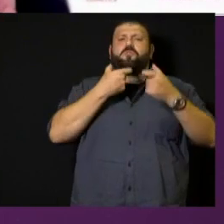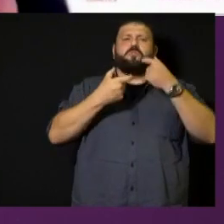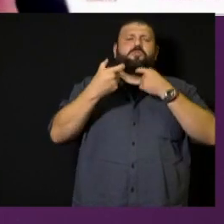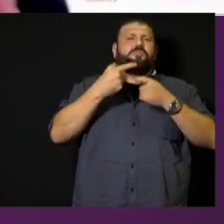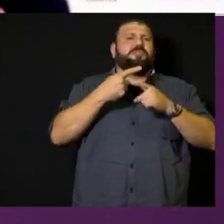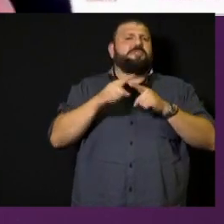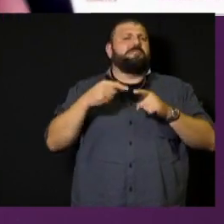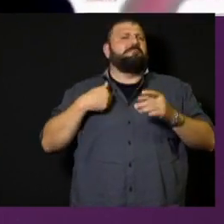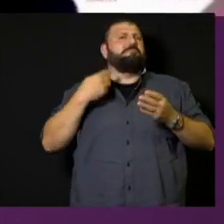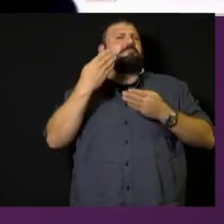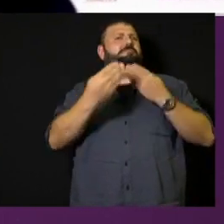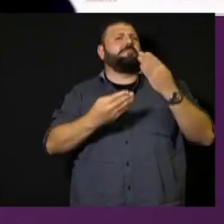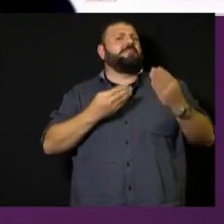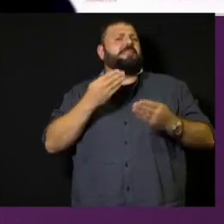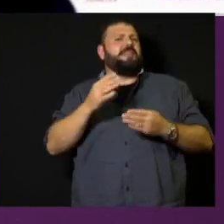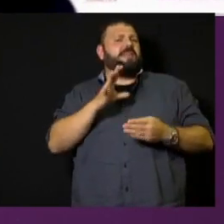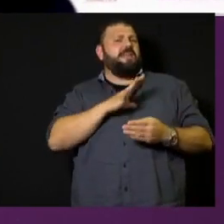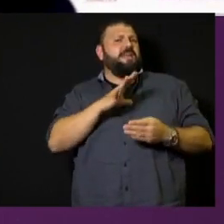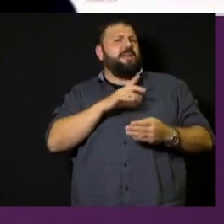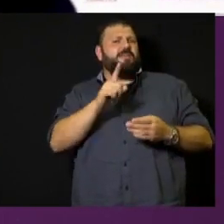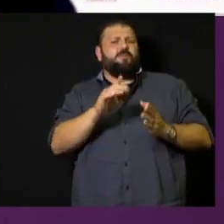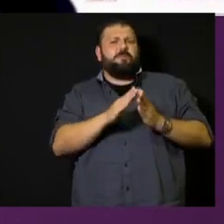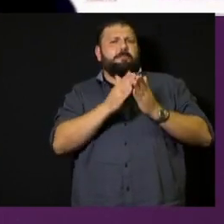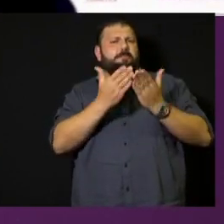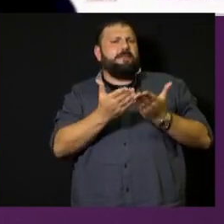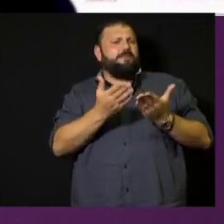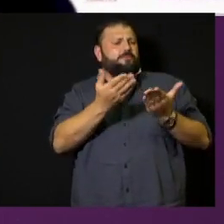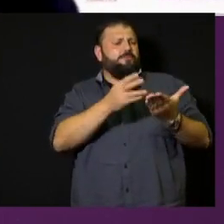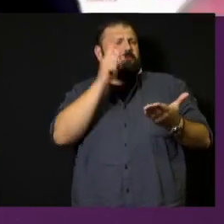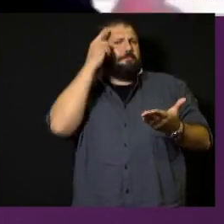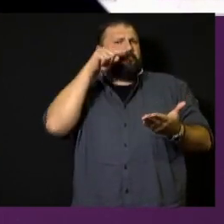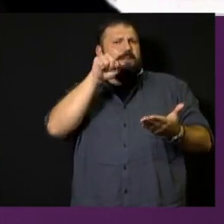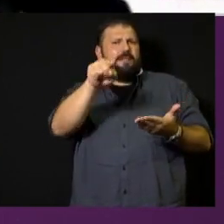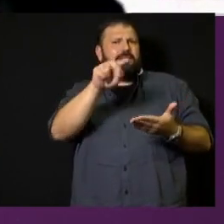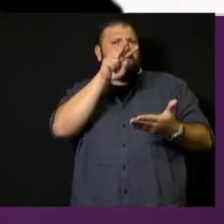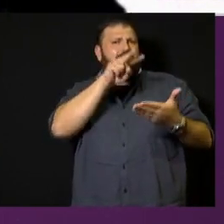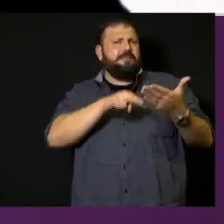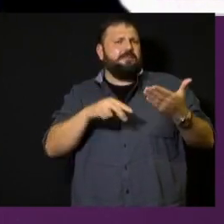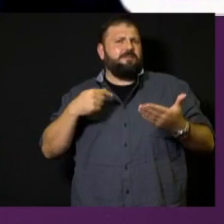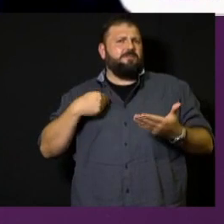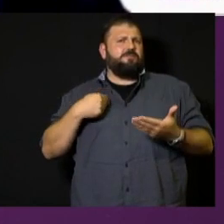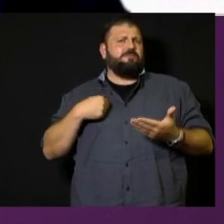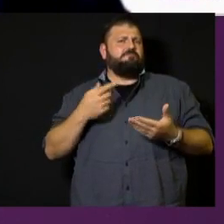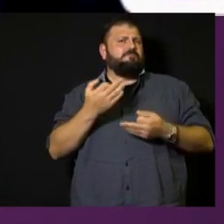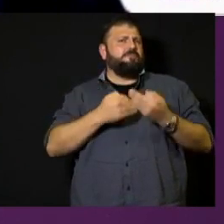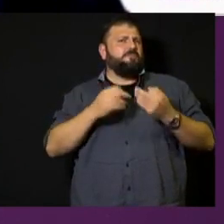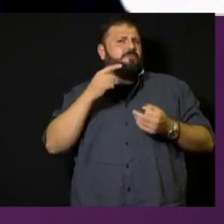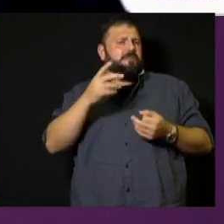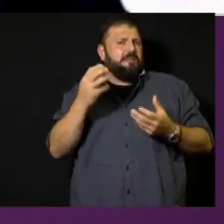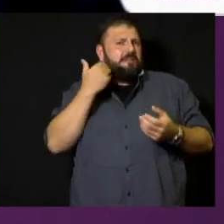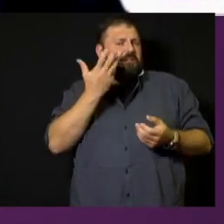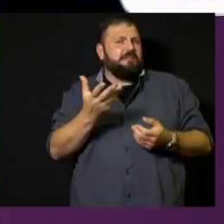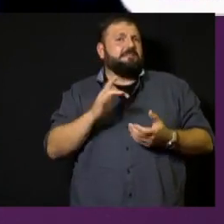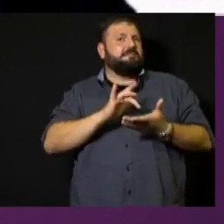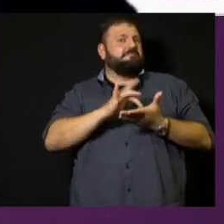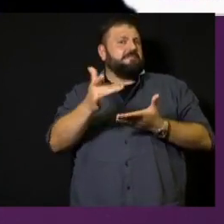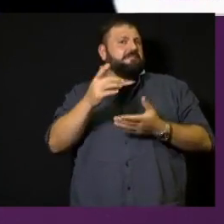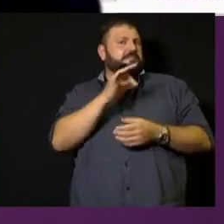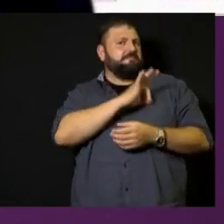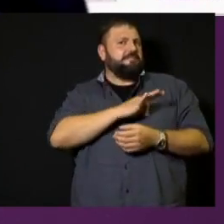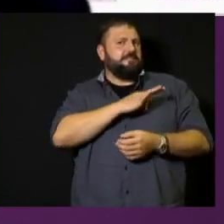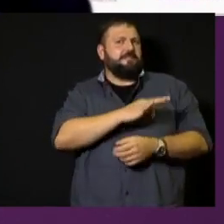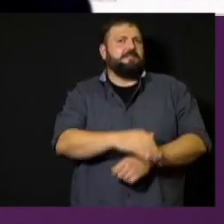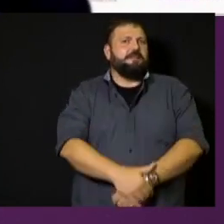pizza, sushi, any kind of food. So please follow this example. Thank you